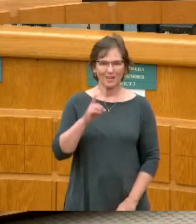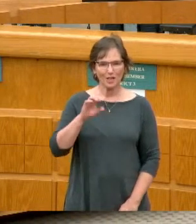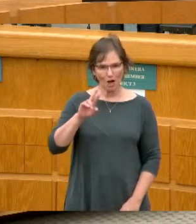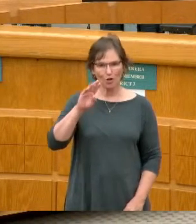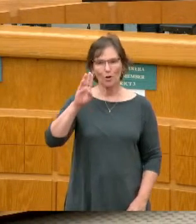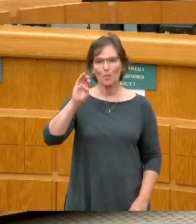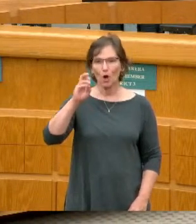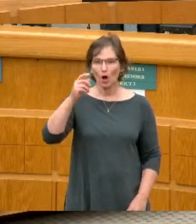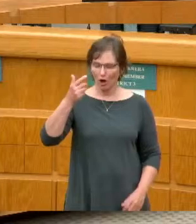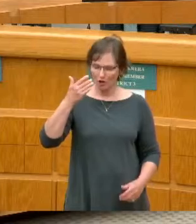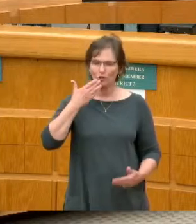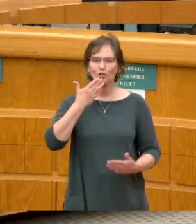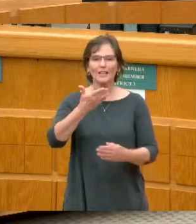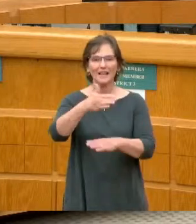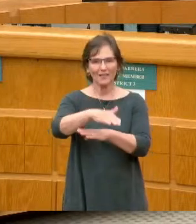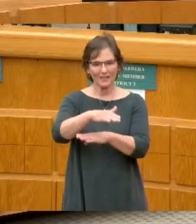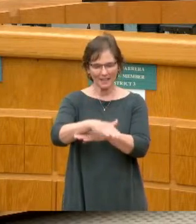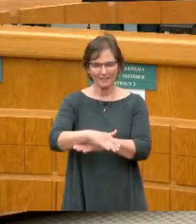reporte.